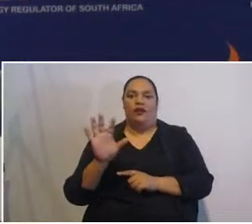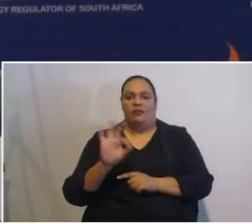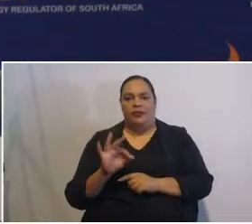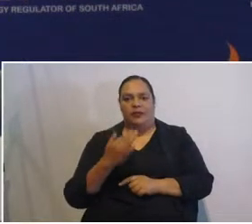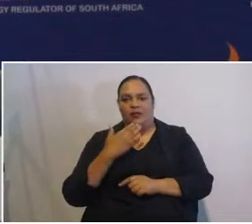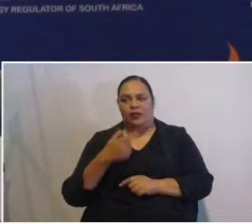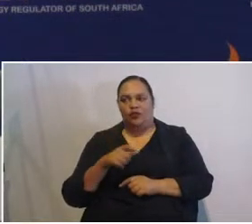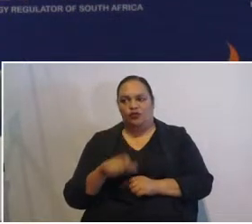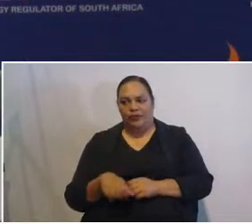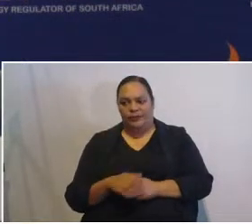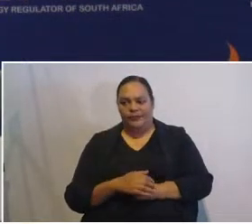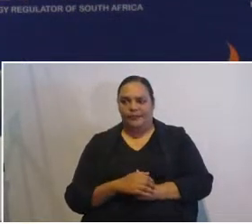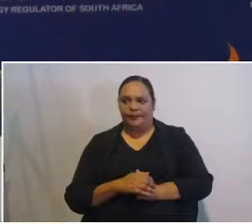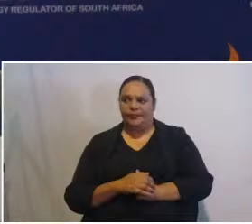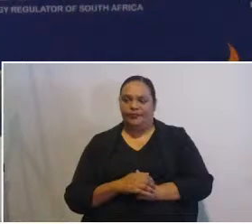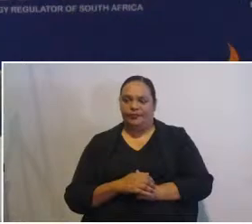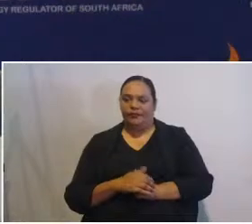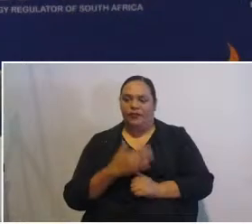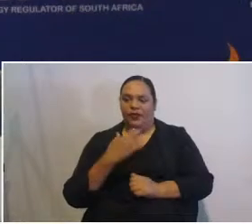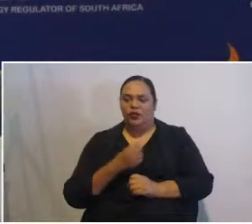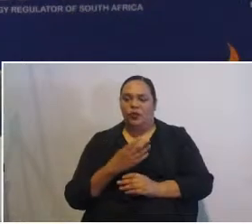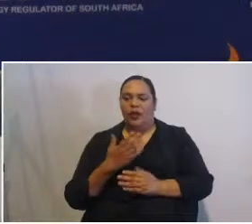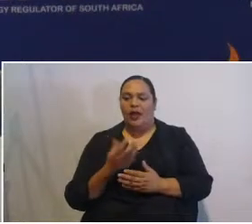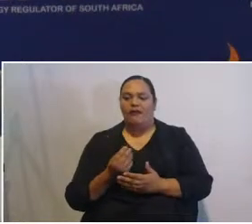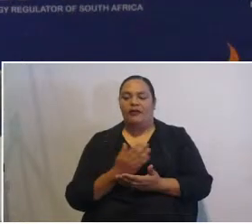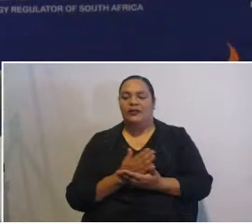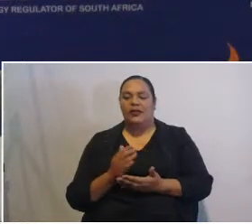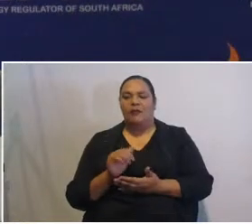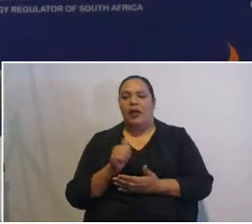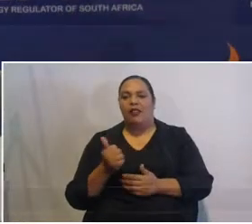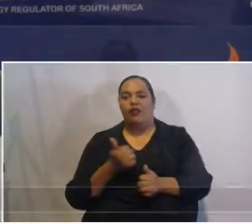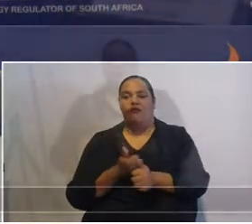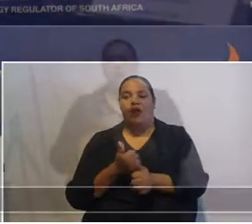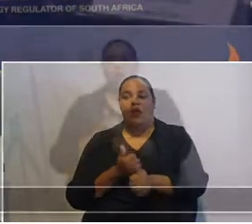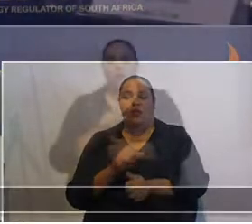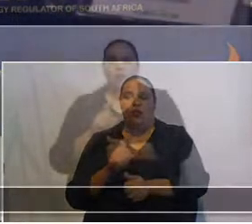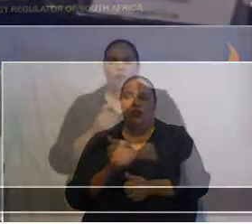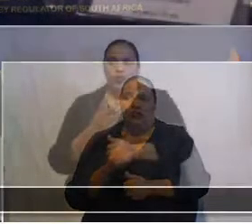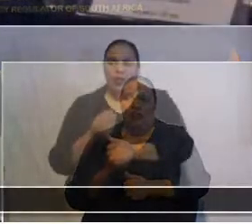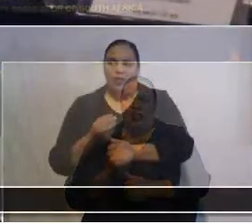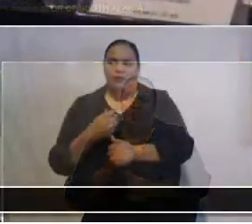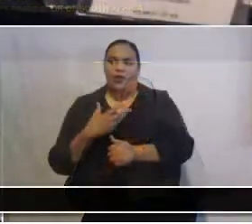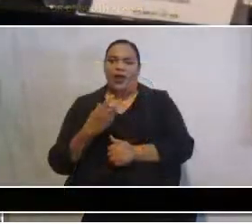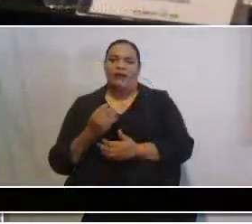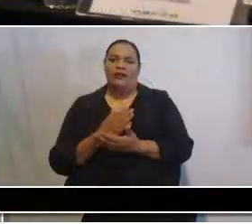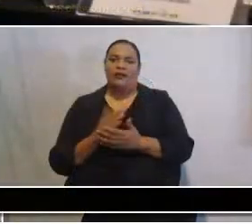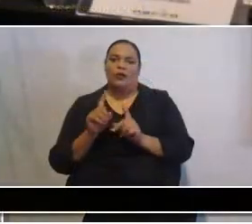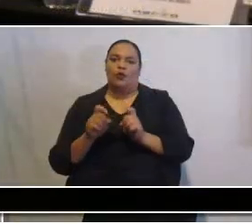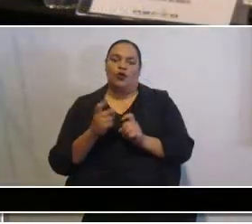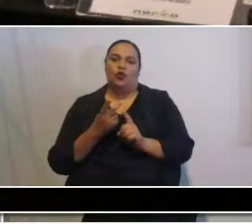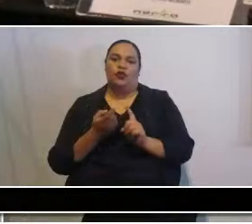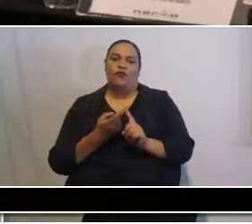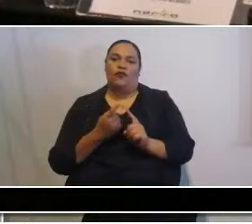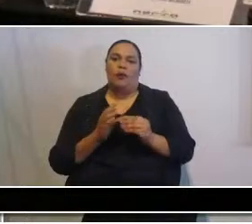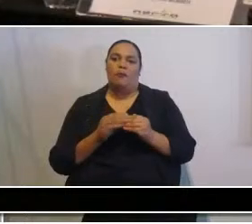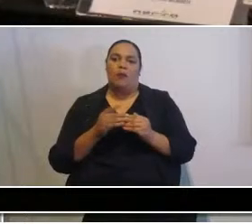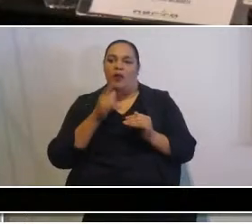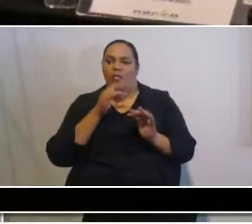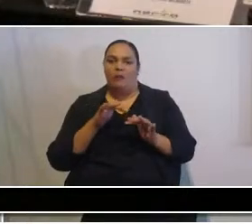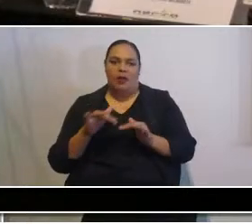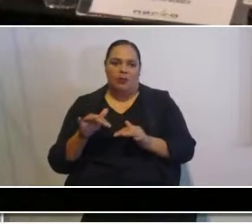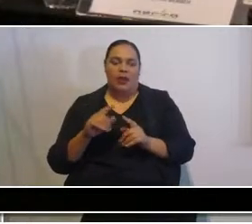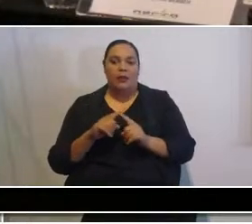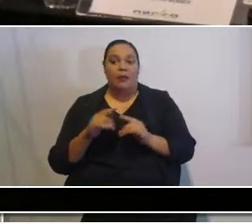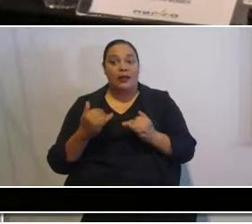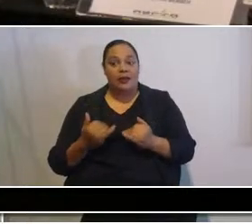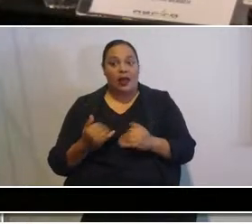you, Chair. Thank you very much. There are some follow-up questions. We've got some questions also from the members of the public. But at